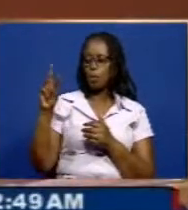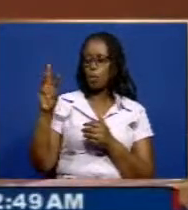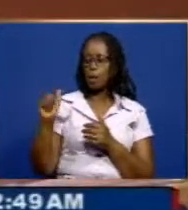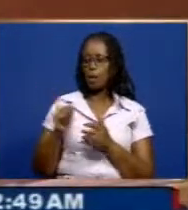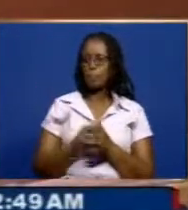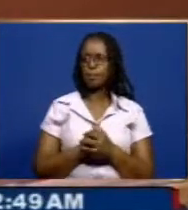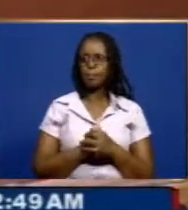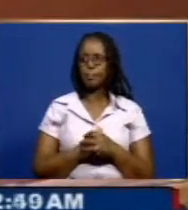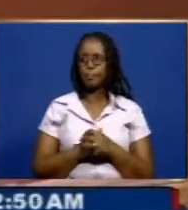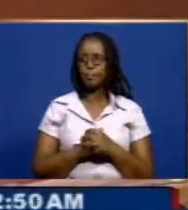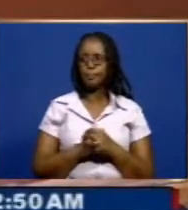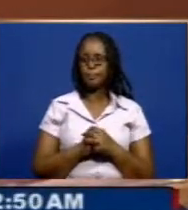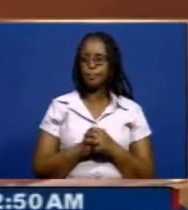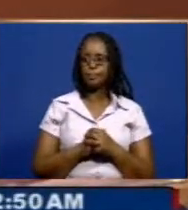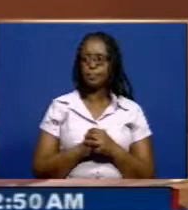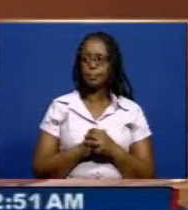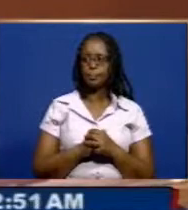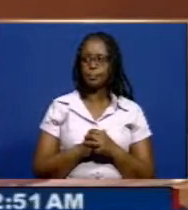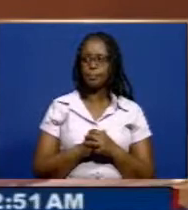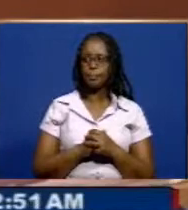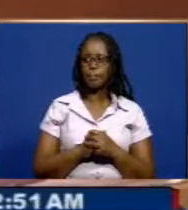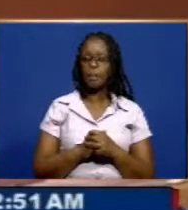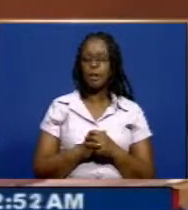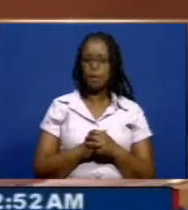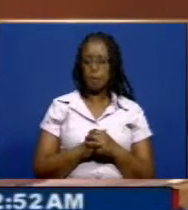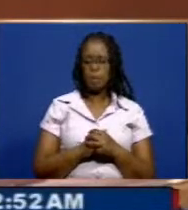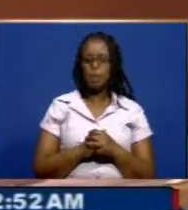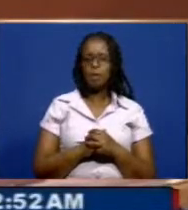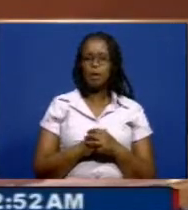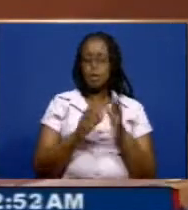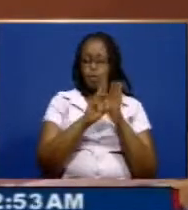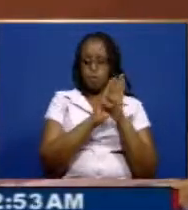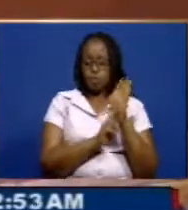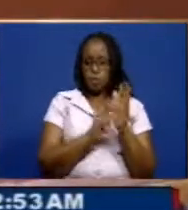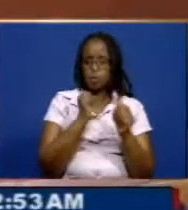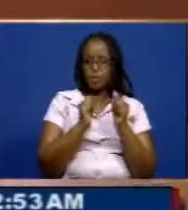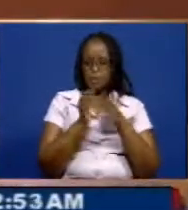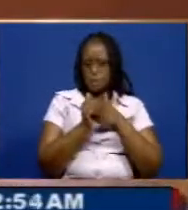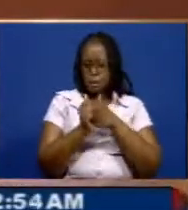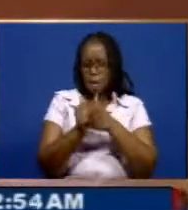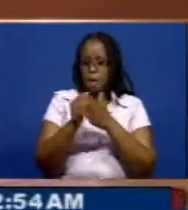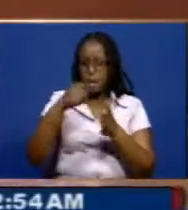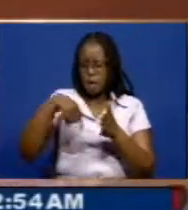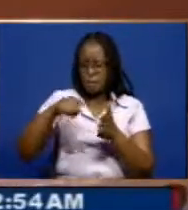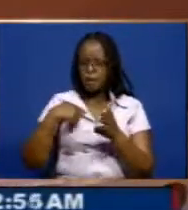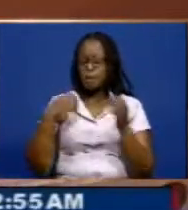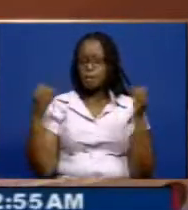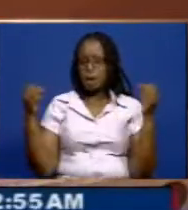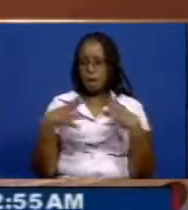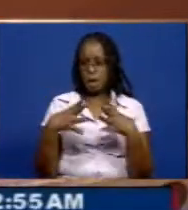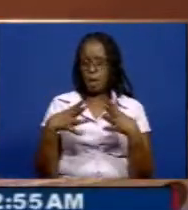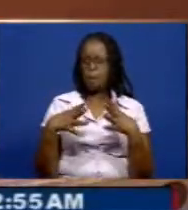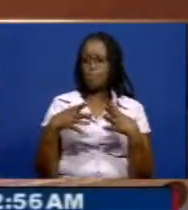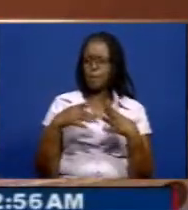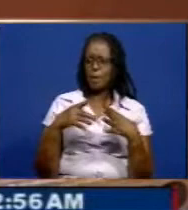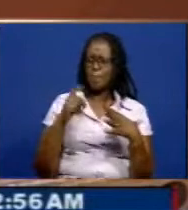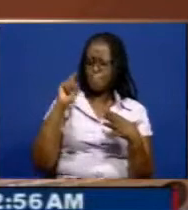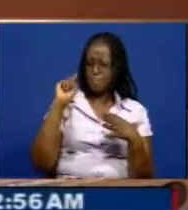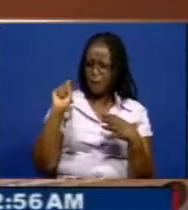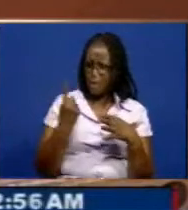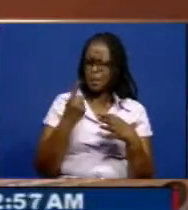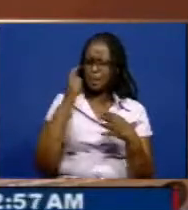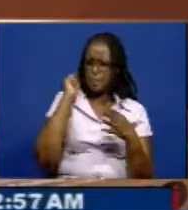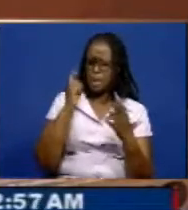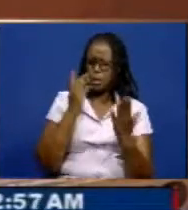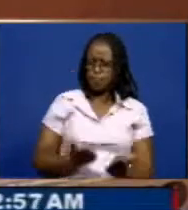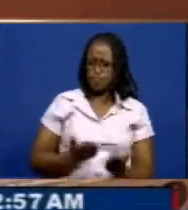There was a ruling, and the rules guiding these proceedings are very clear that parties were to be served with the specific